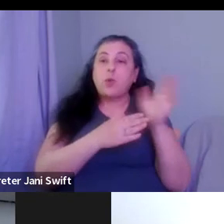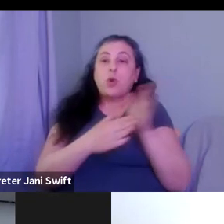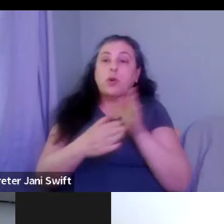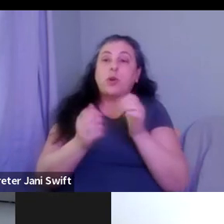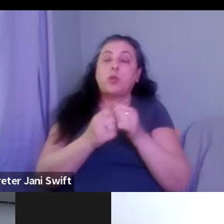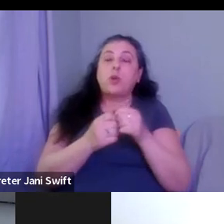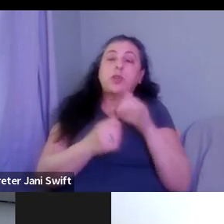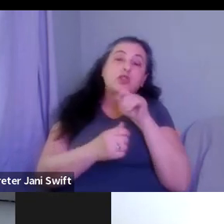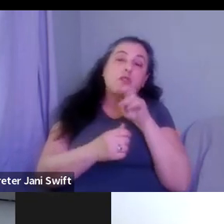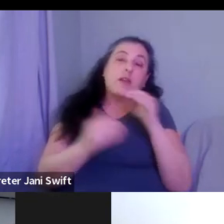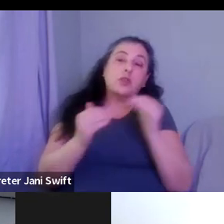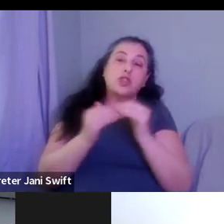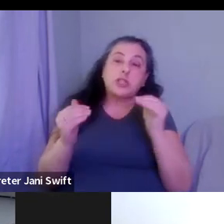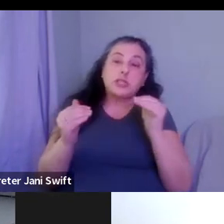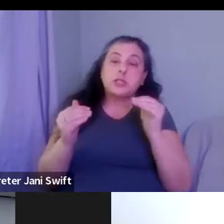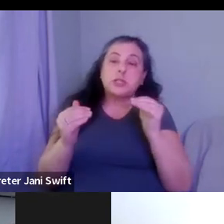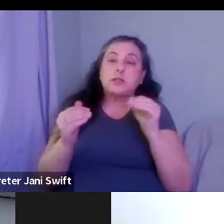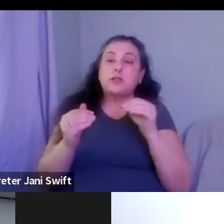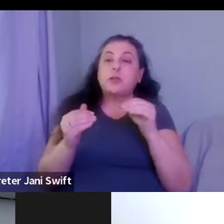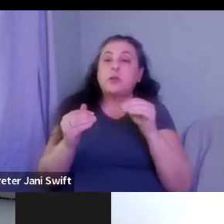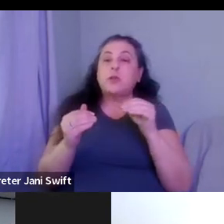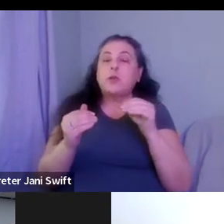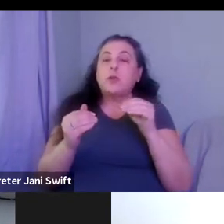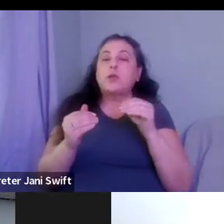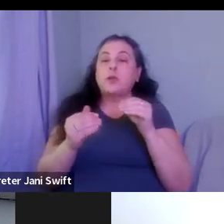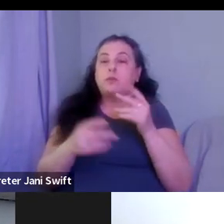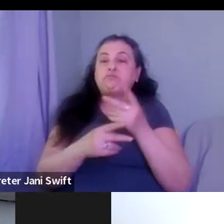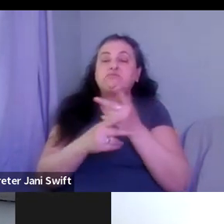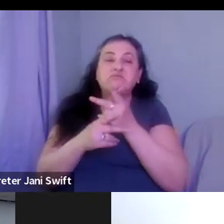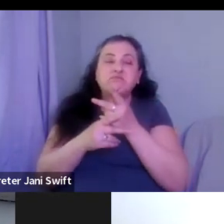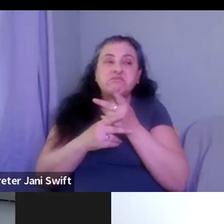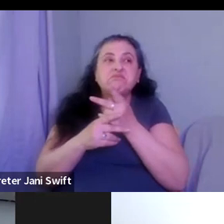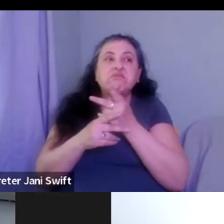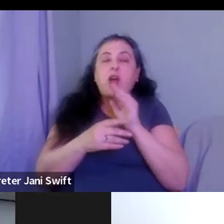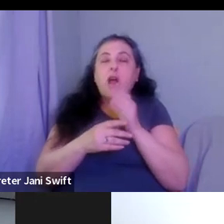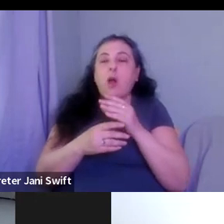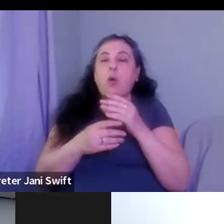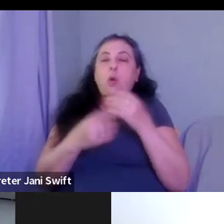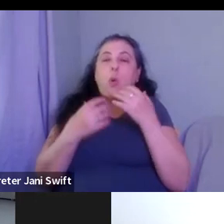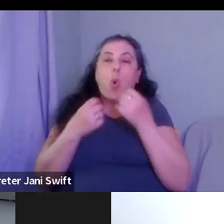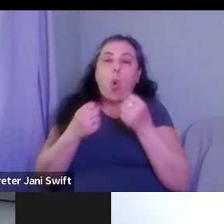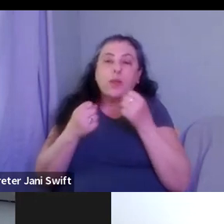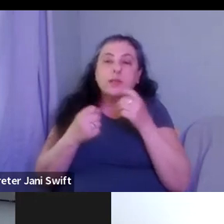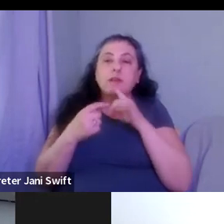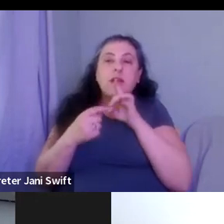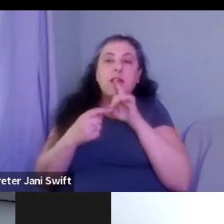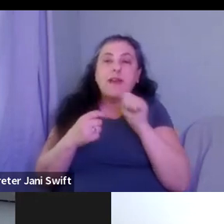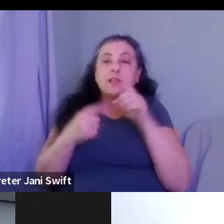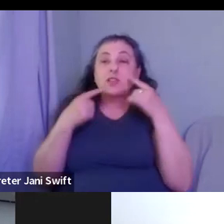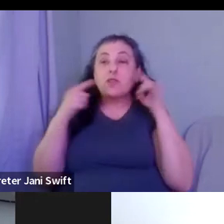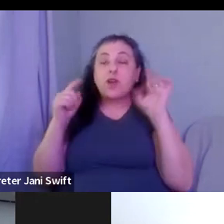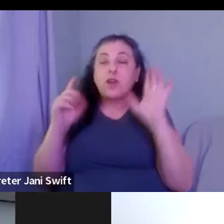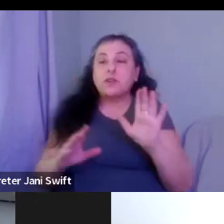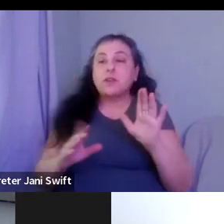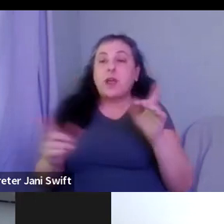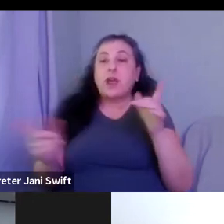survivor justice to address our wholeness as survivors. So I come to this space with 20